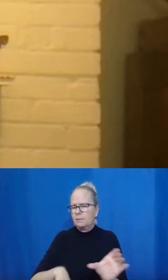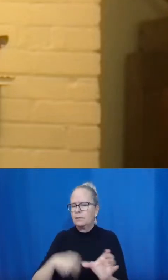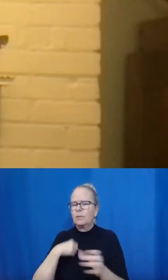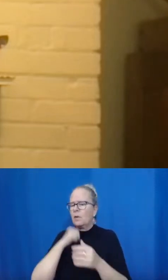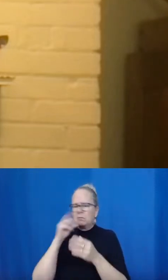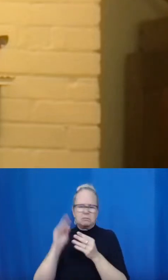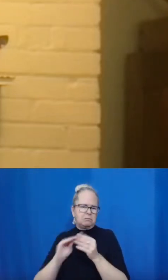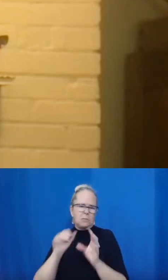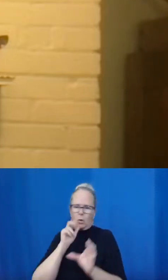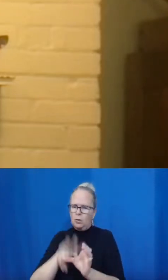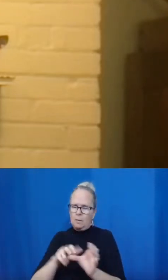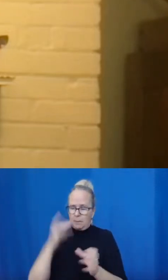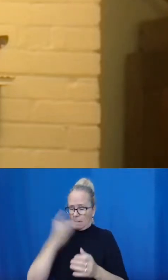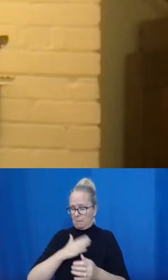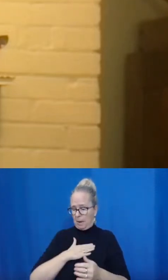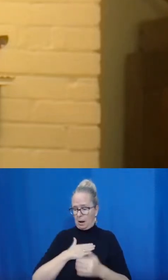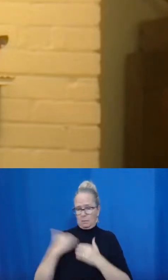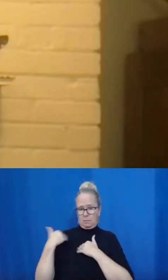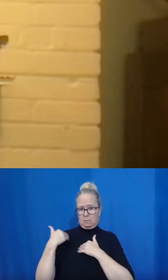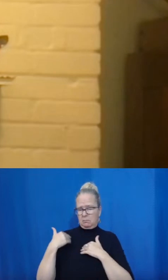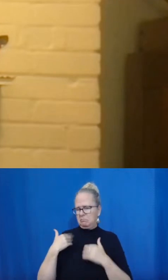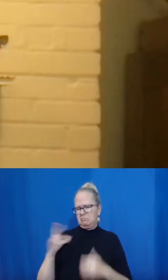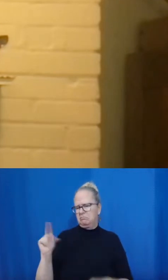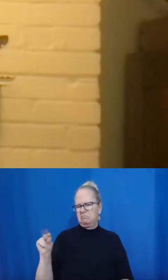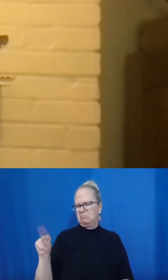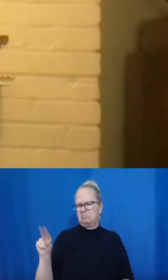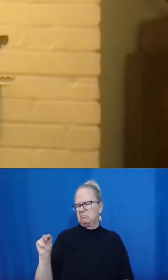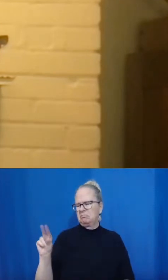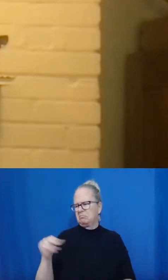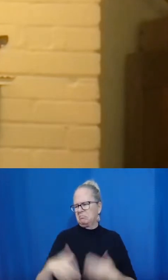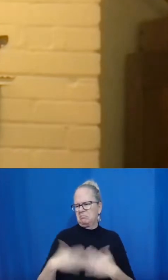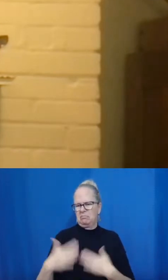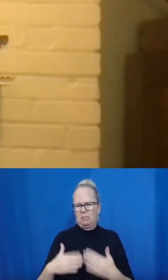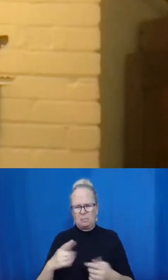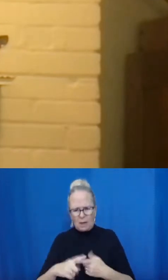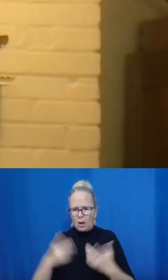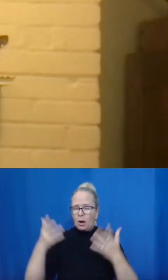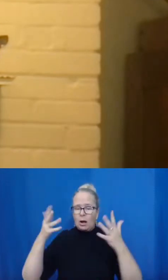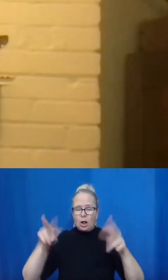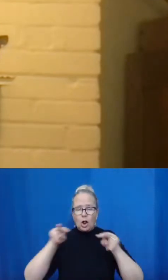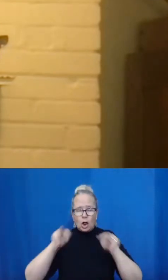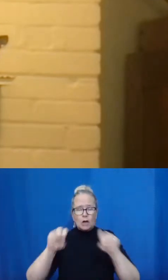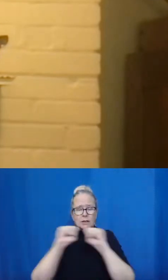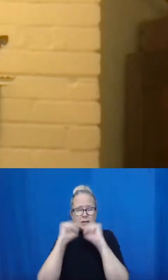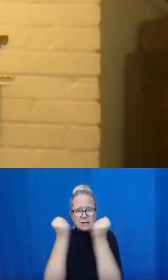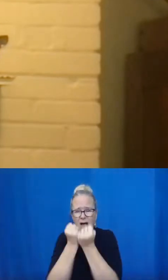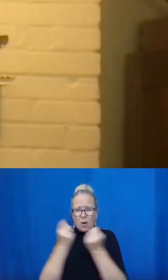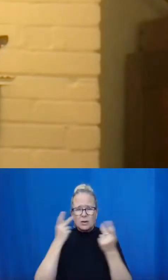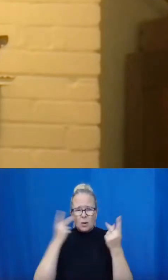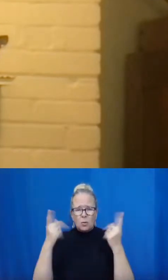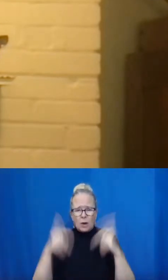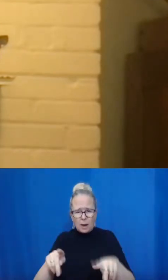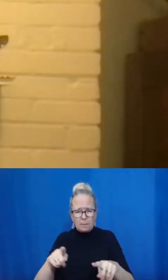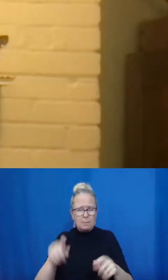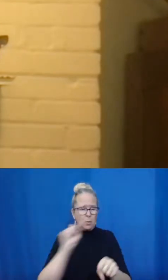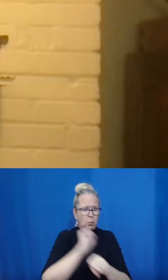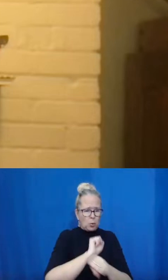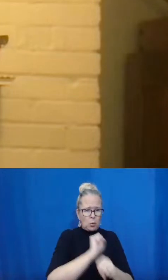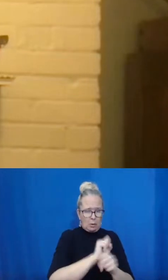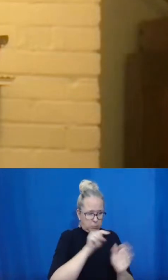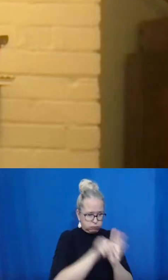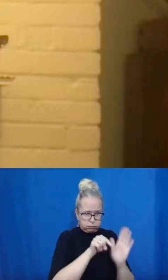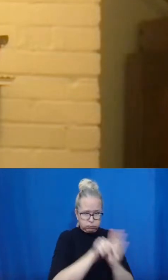happening to our society where people will not take responsibility for their actions? If I screw up at work, if I kill a bunch of patients,